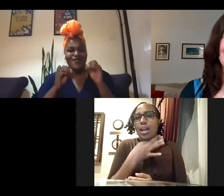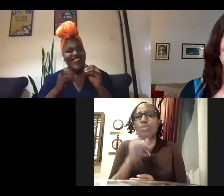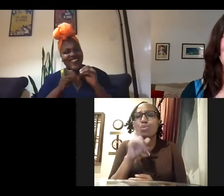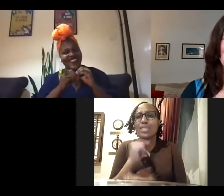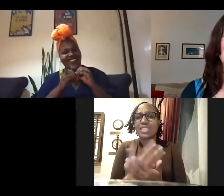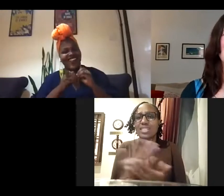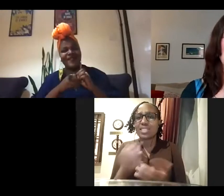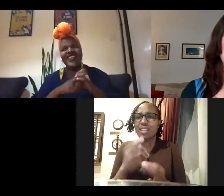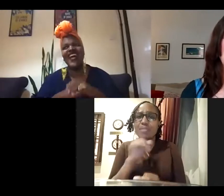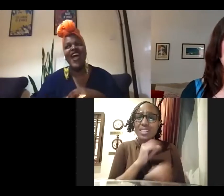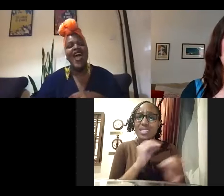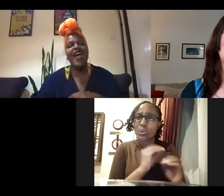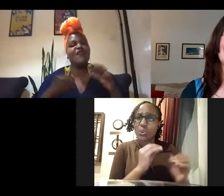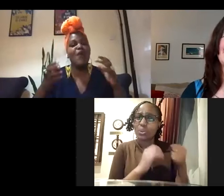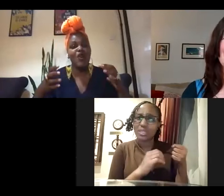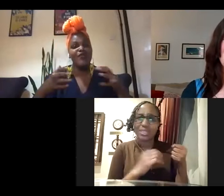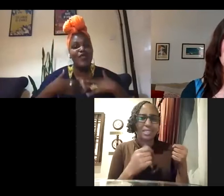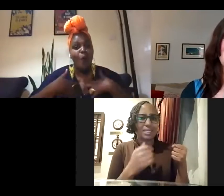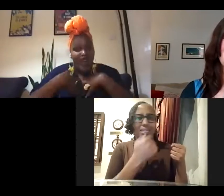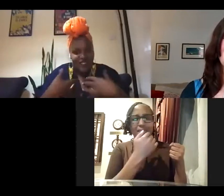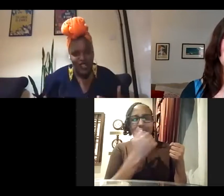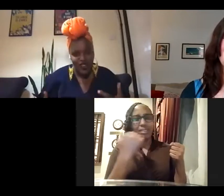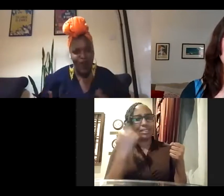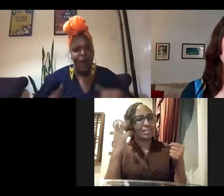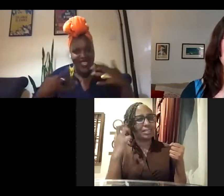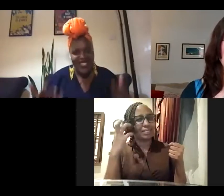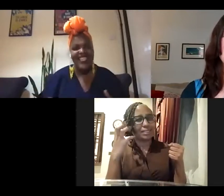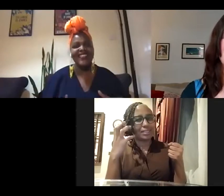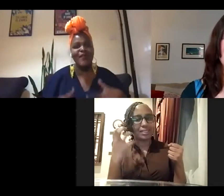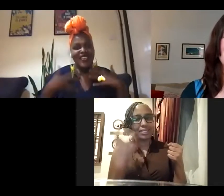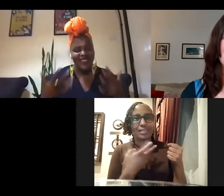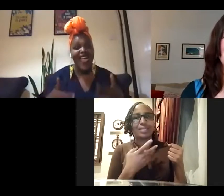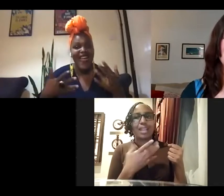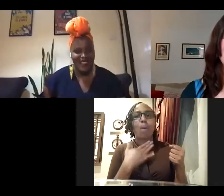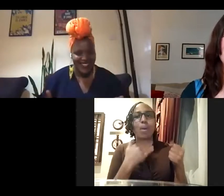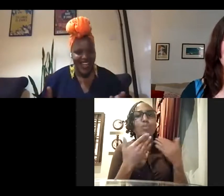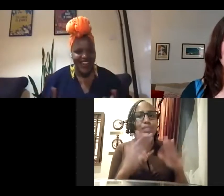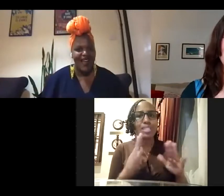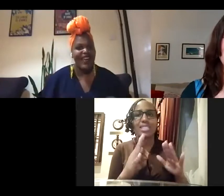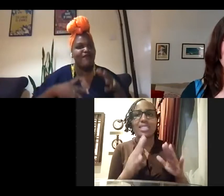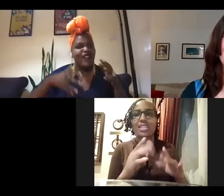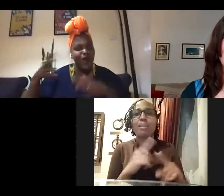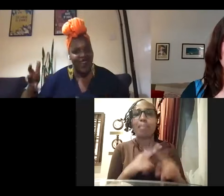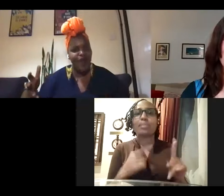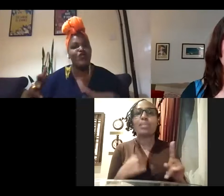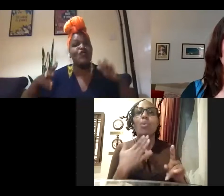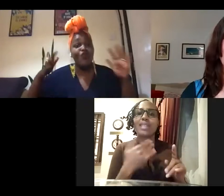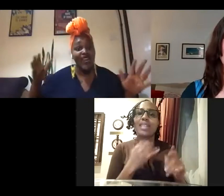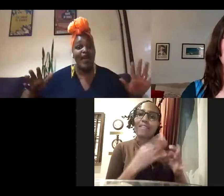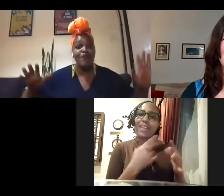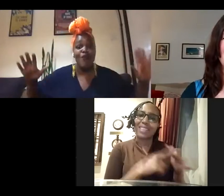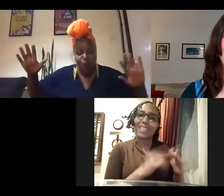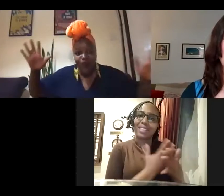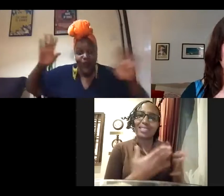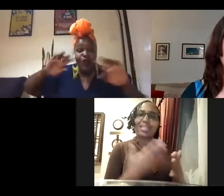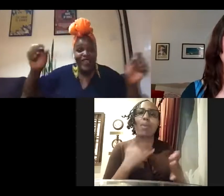it will really niggle at me. And I don't even want to be the one to finish them, but I want to see things that I begin end. And if they don't end, I want to know that